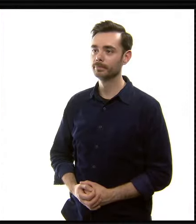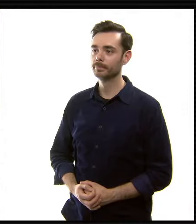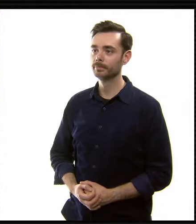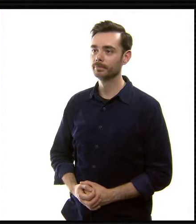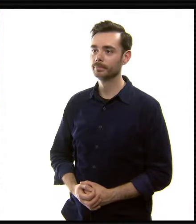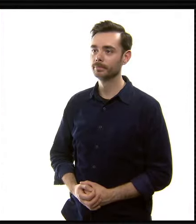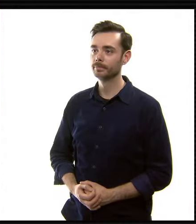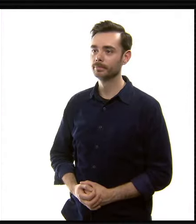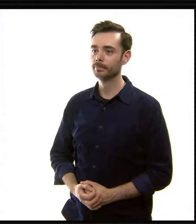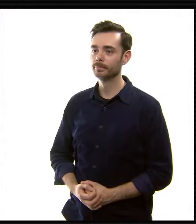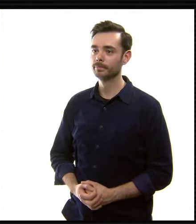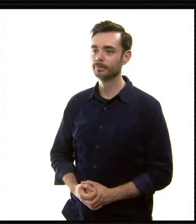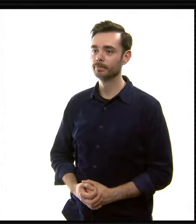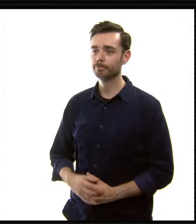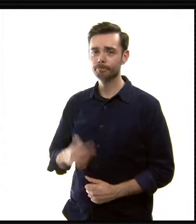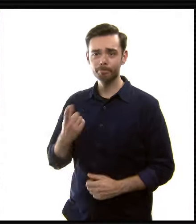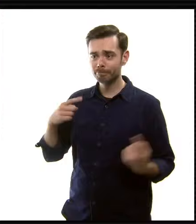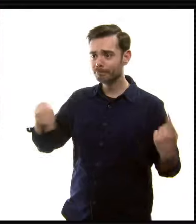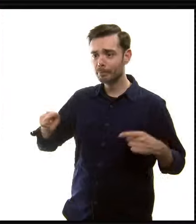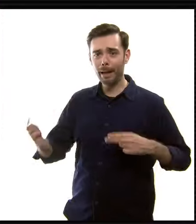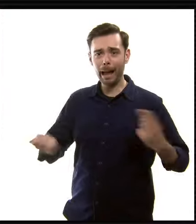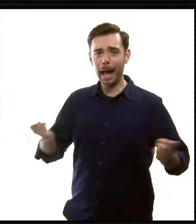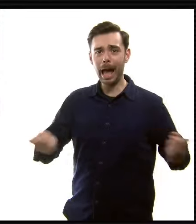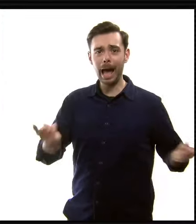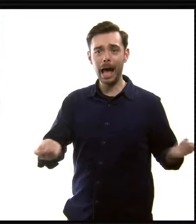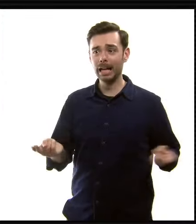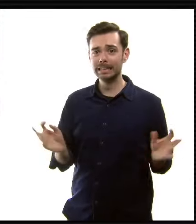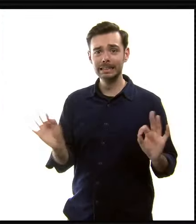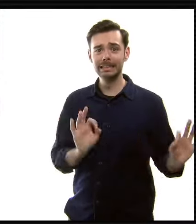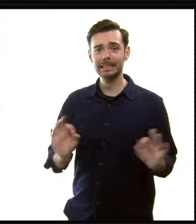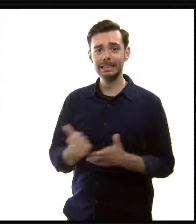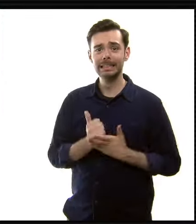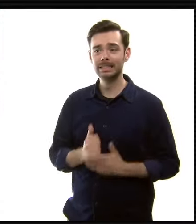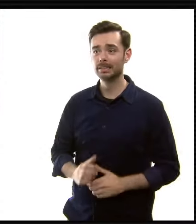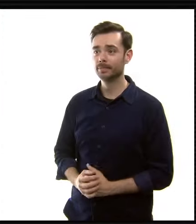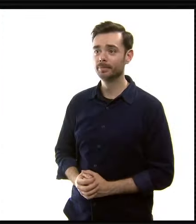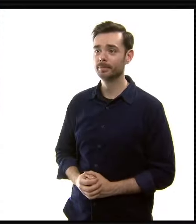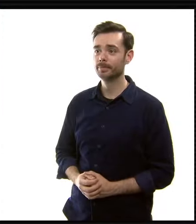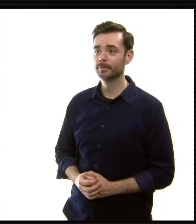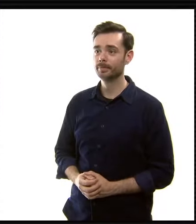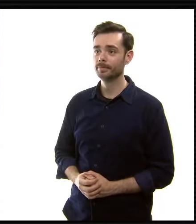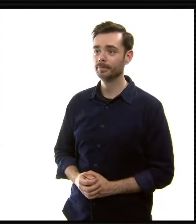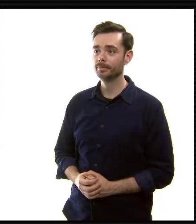to have no one left? I just got you back!